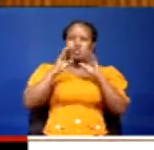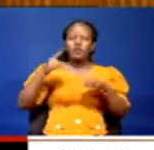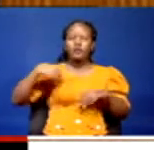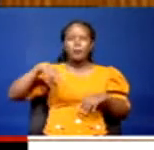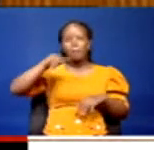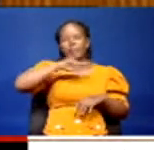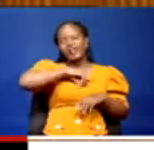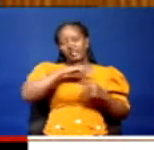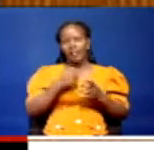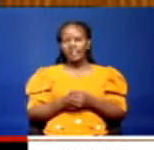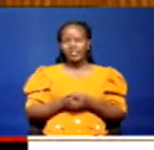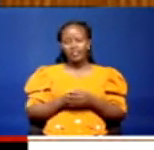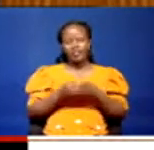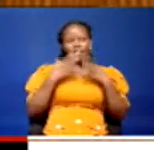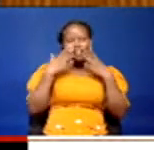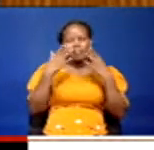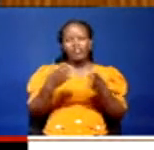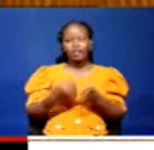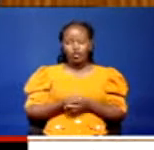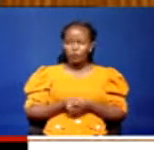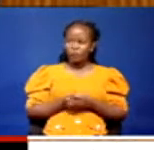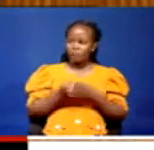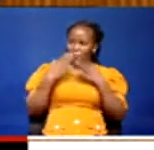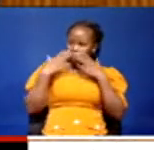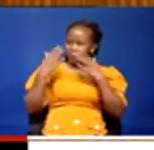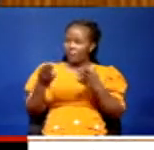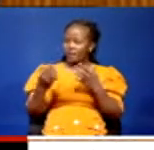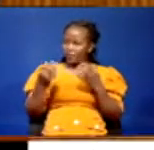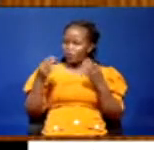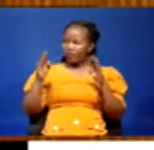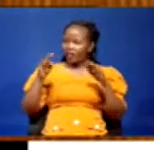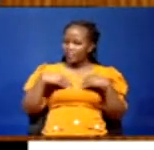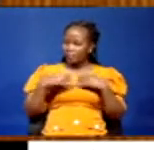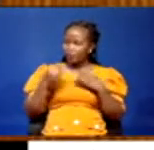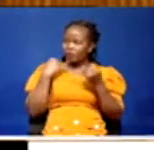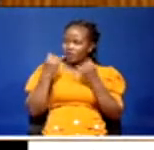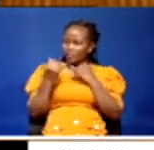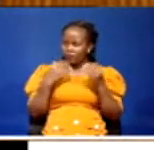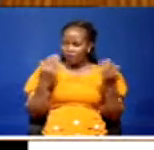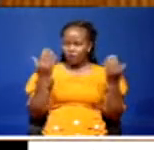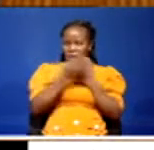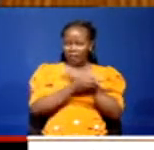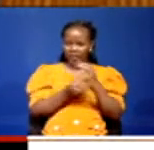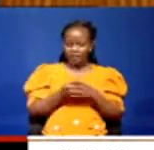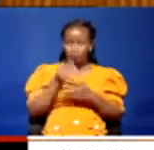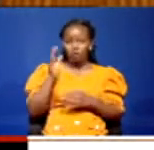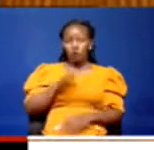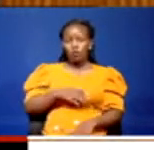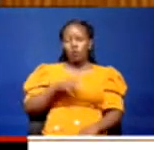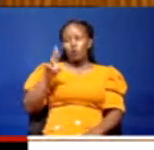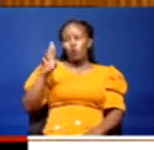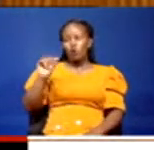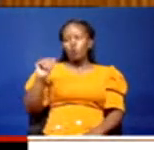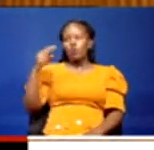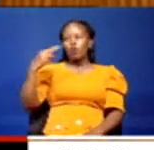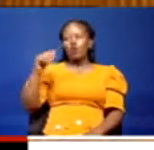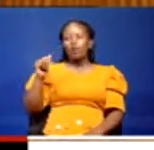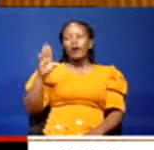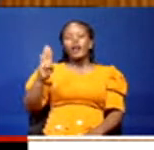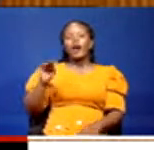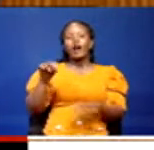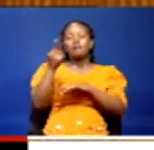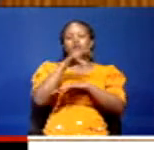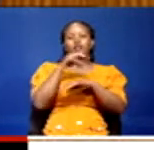much. Thank you for creating time for us tonight. That is Ms. Rehab Muiu, the National Chairperson of